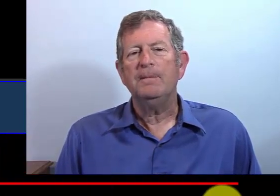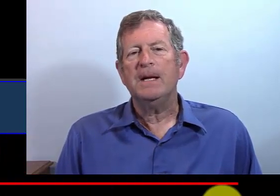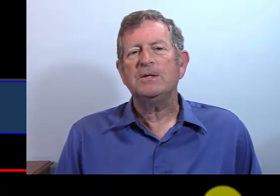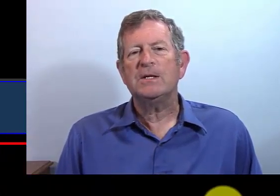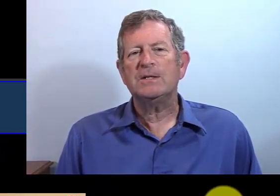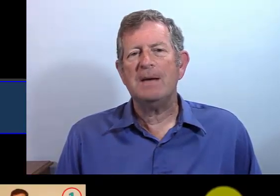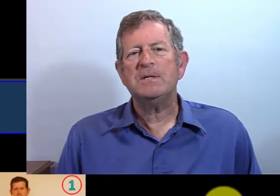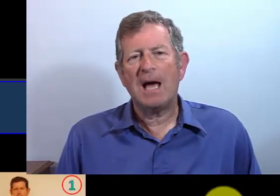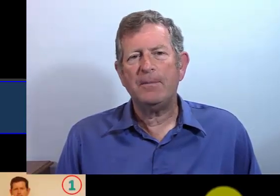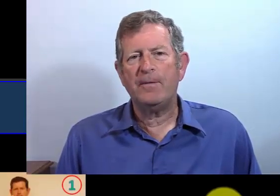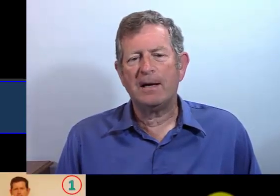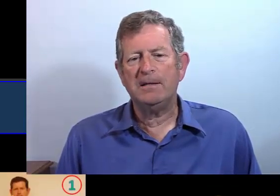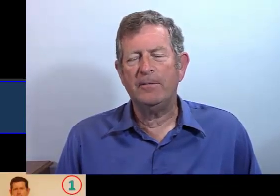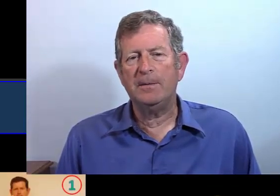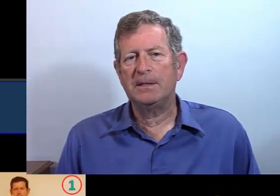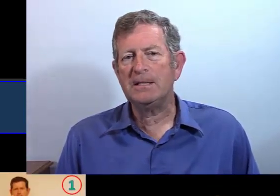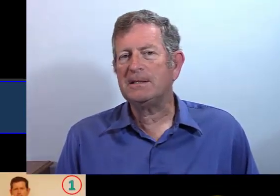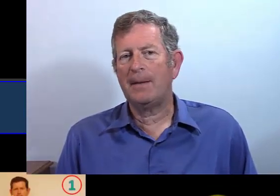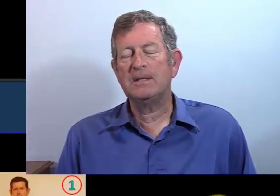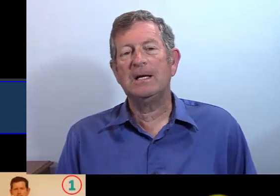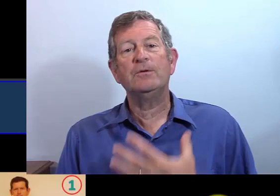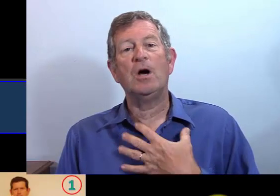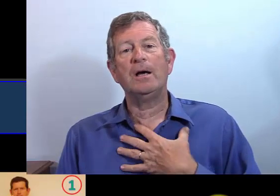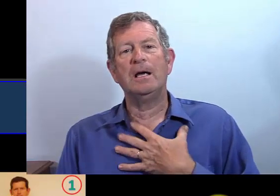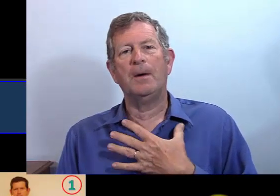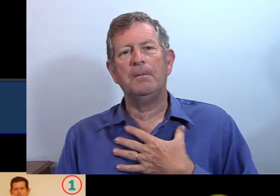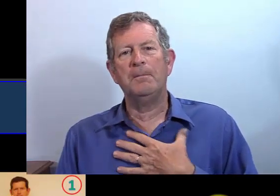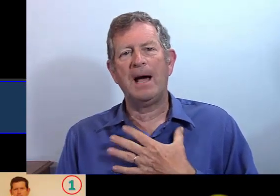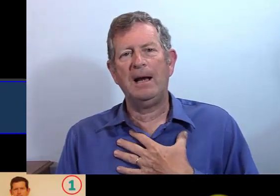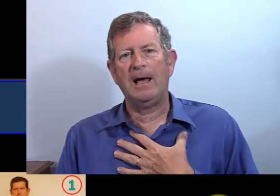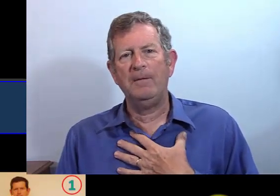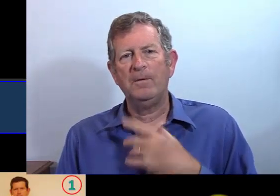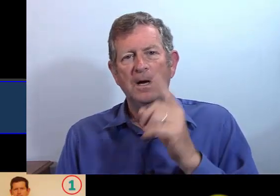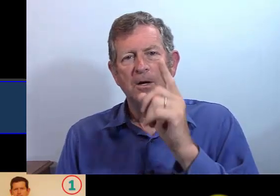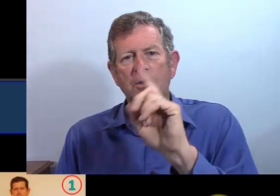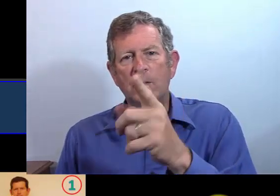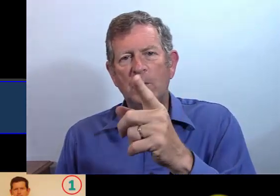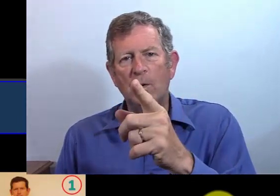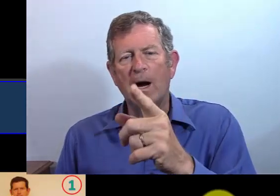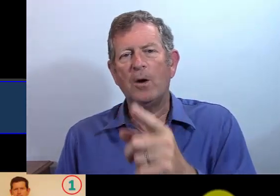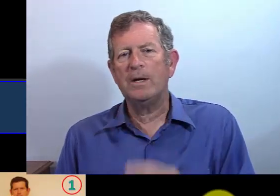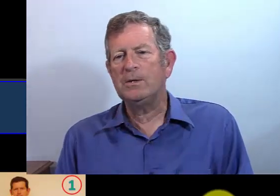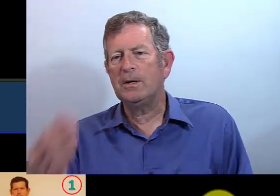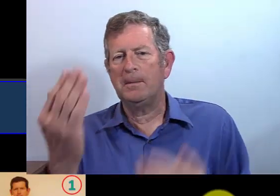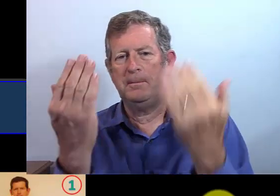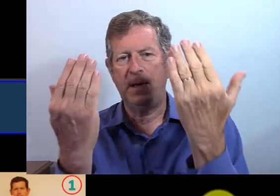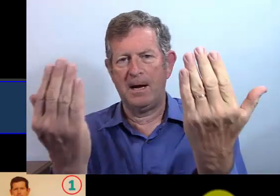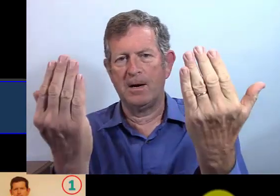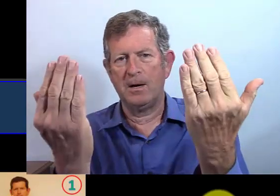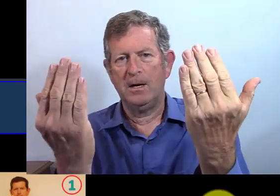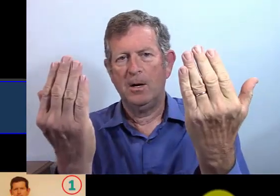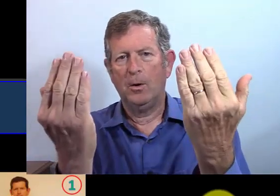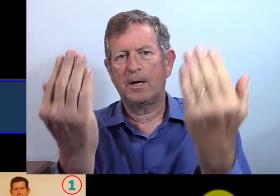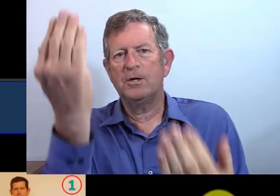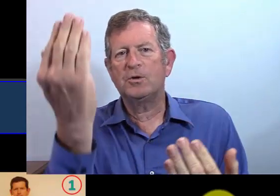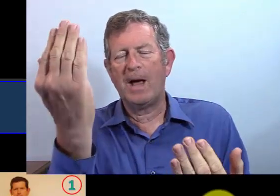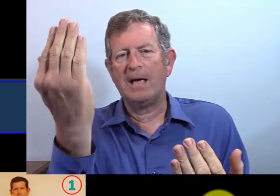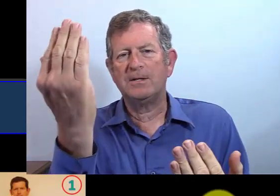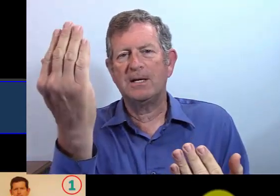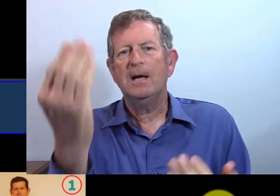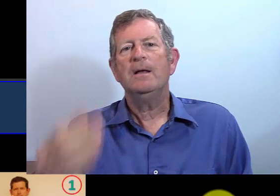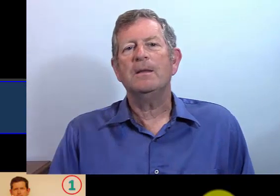section, it's the same type of activity, but this time, instead of talking about my life, you are going to compare